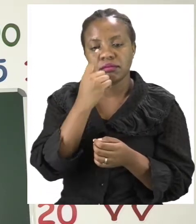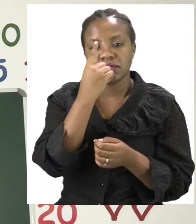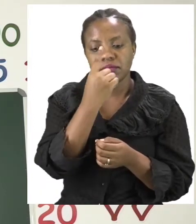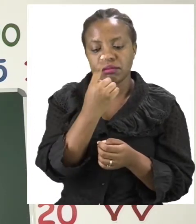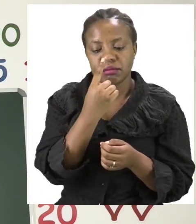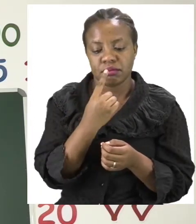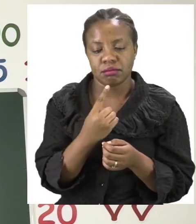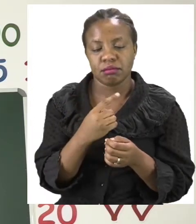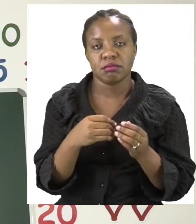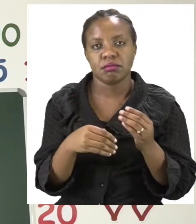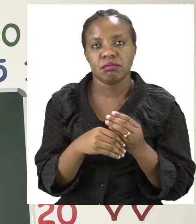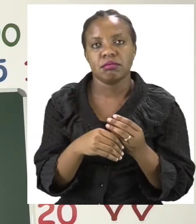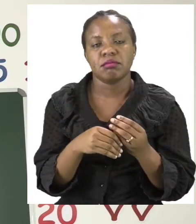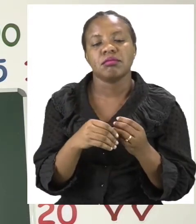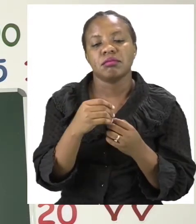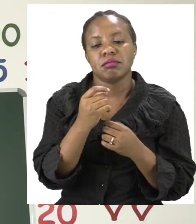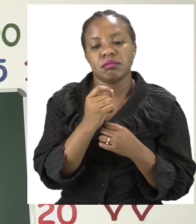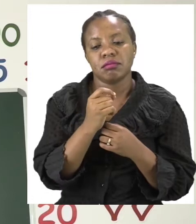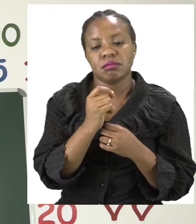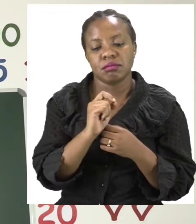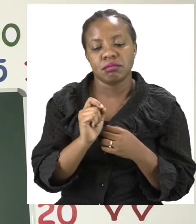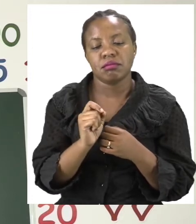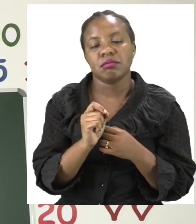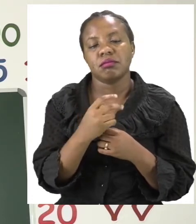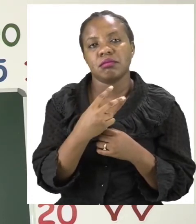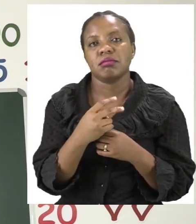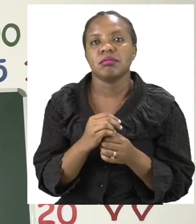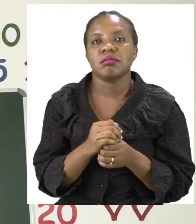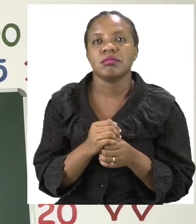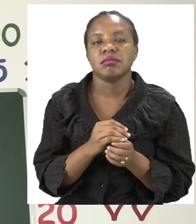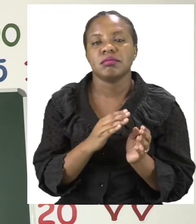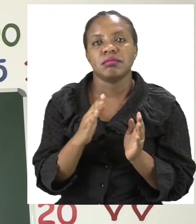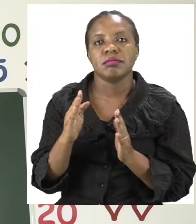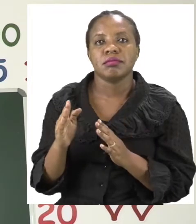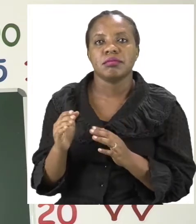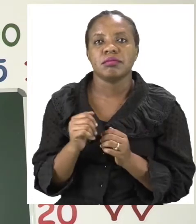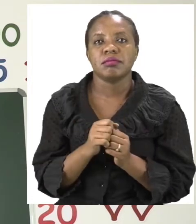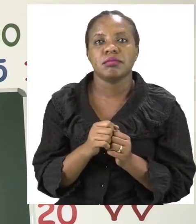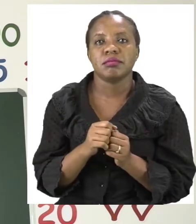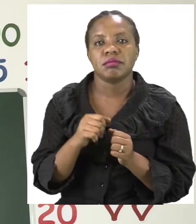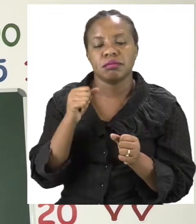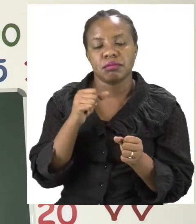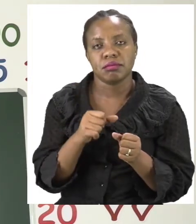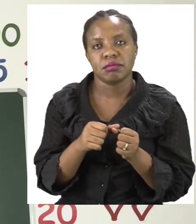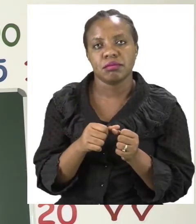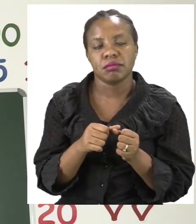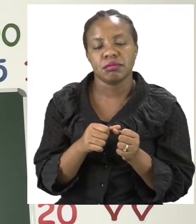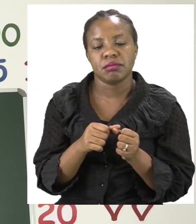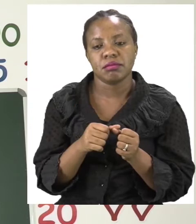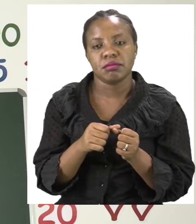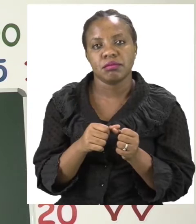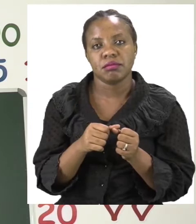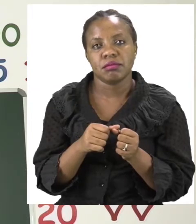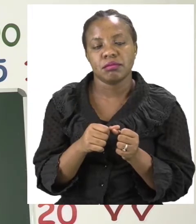becomes complete. Let's try again on the other side. Now remember, I said when we're adding